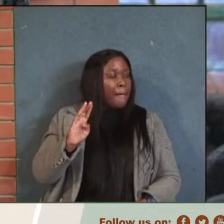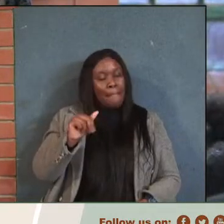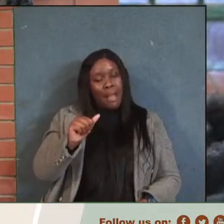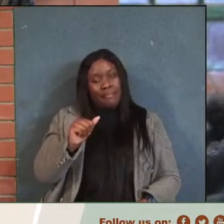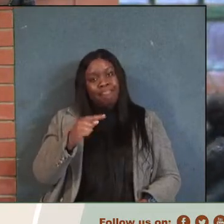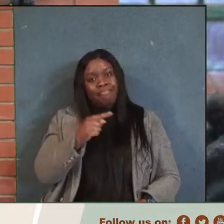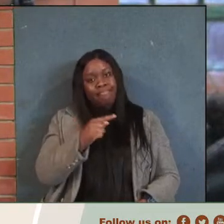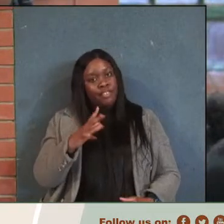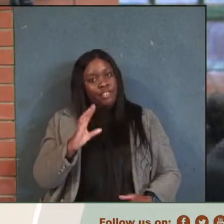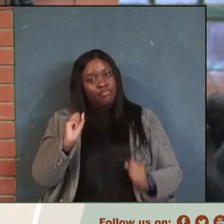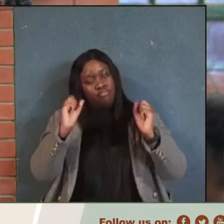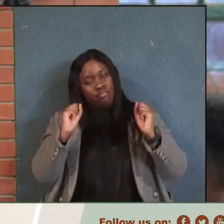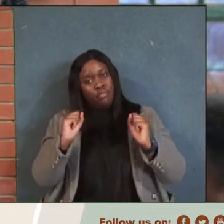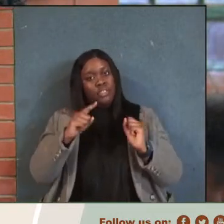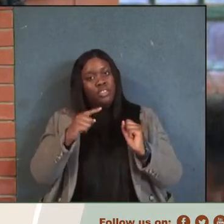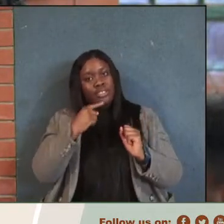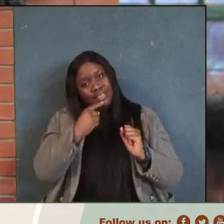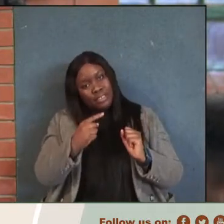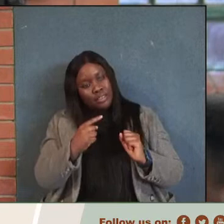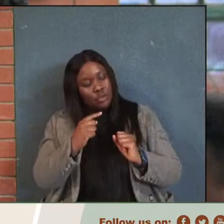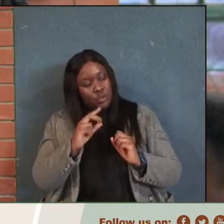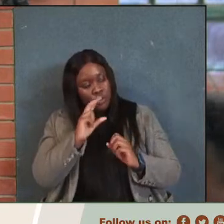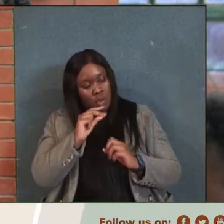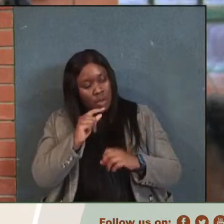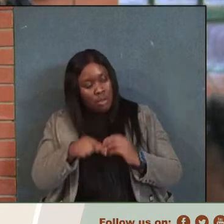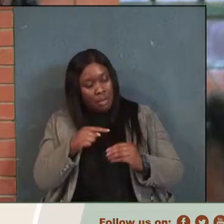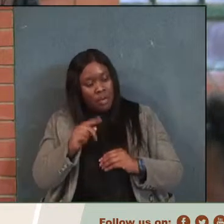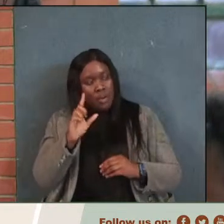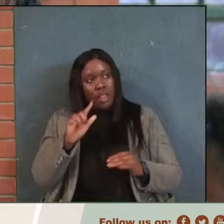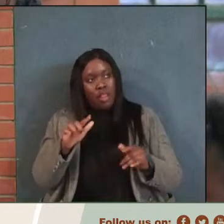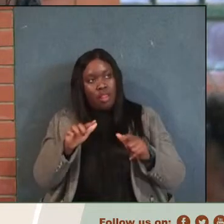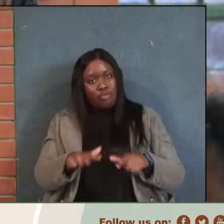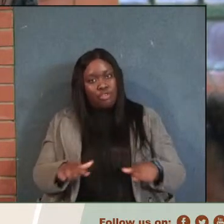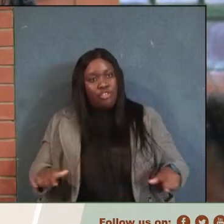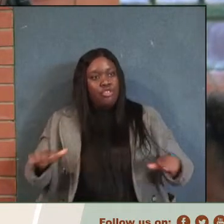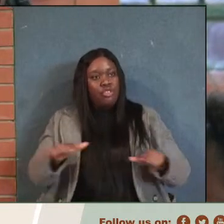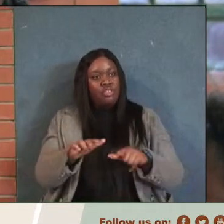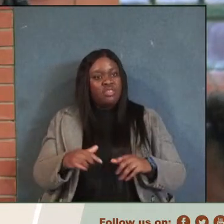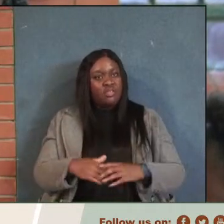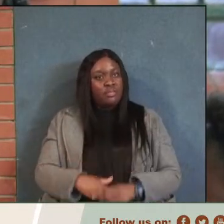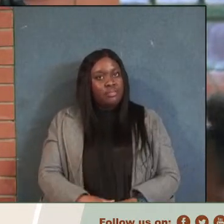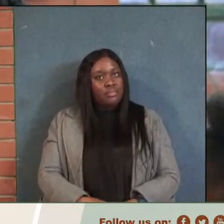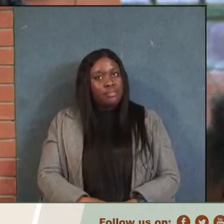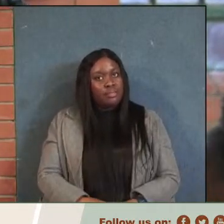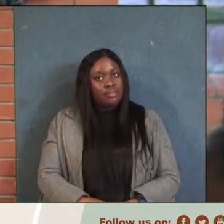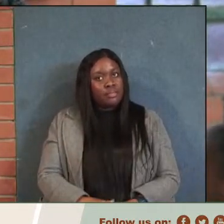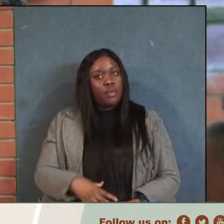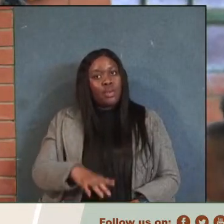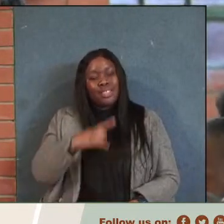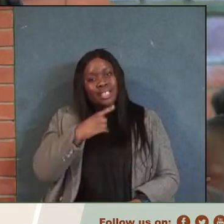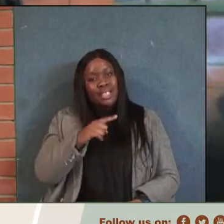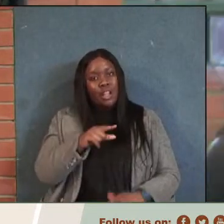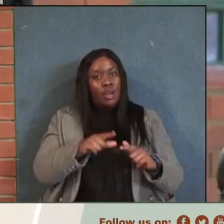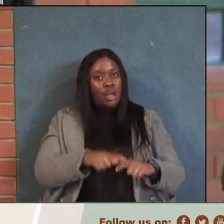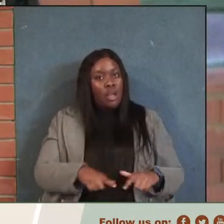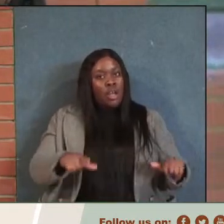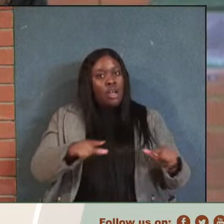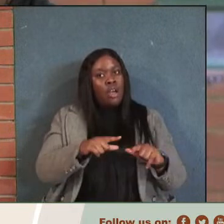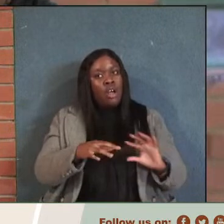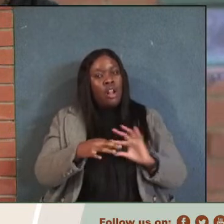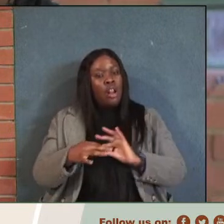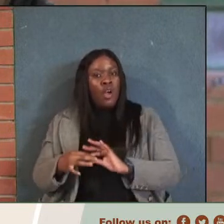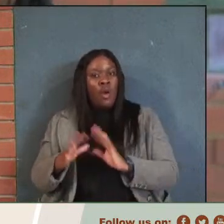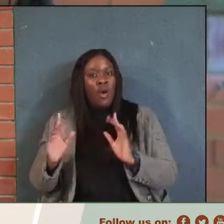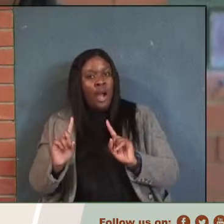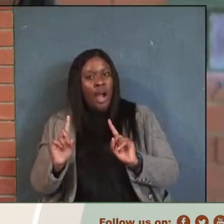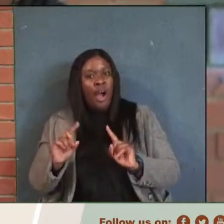brought about. She talked about location. I'd like to say this links with something called quantiles. So